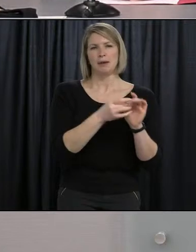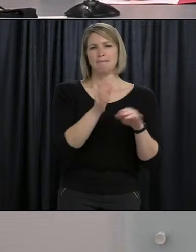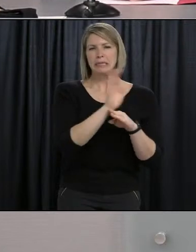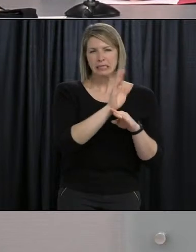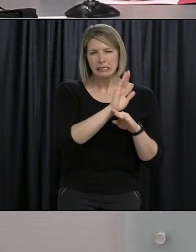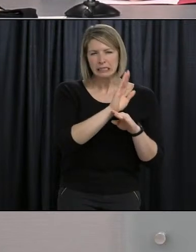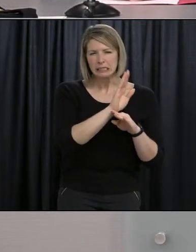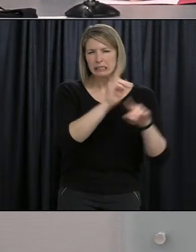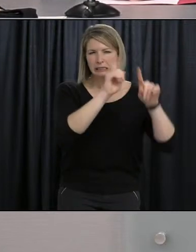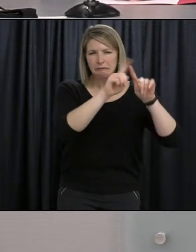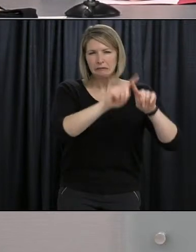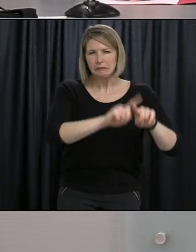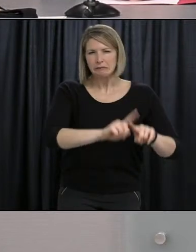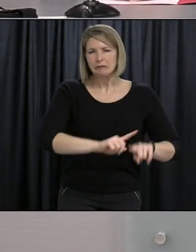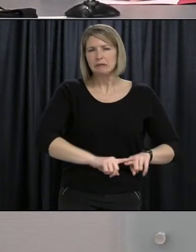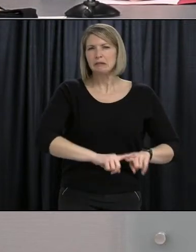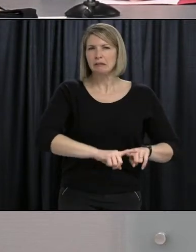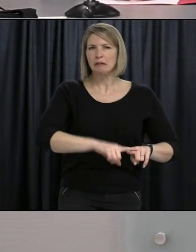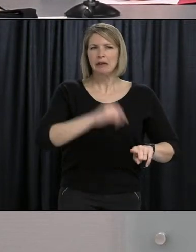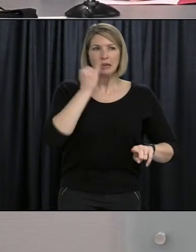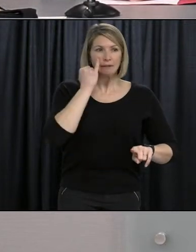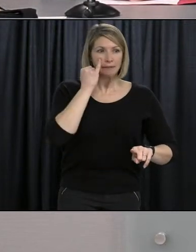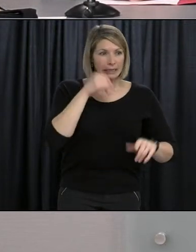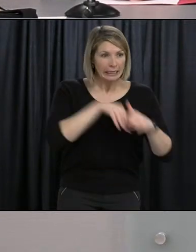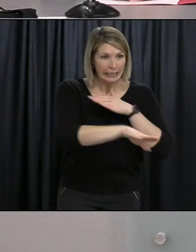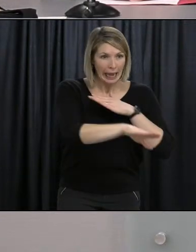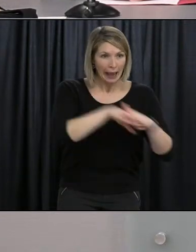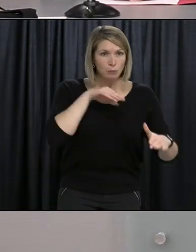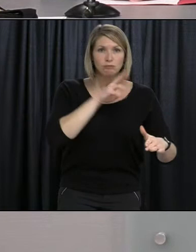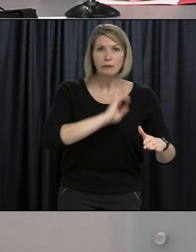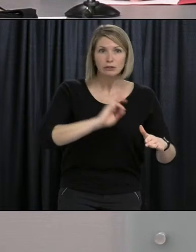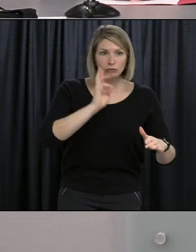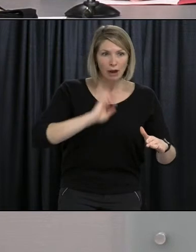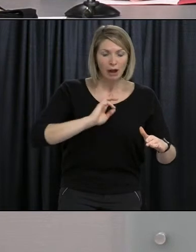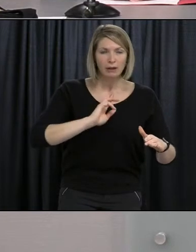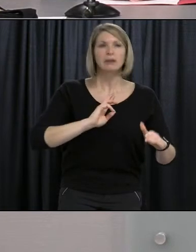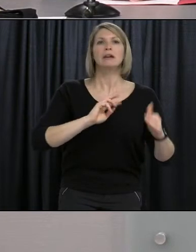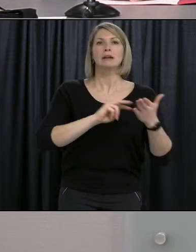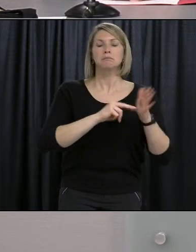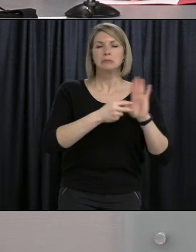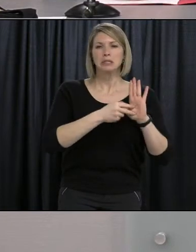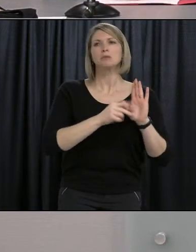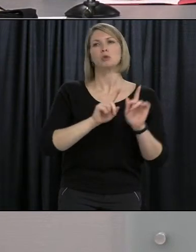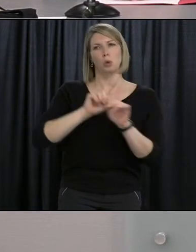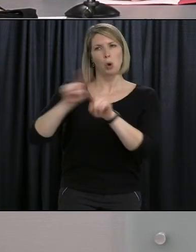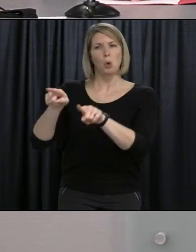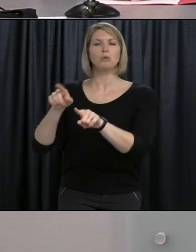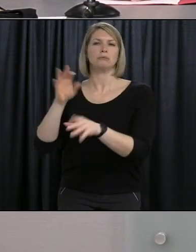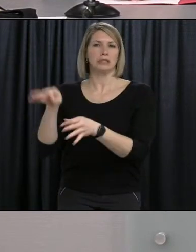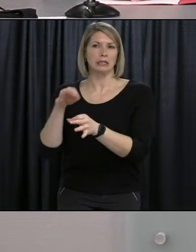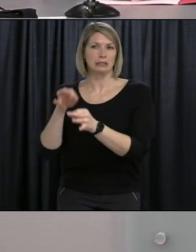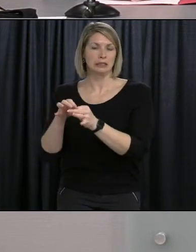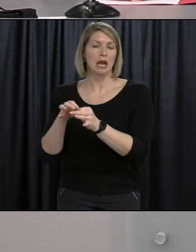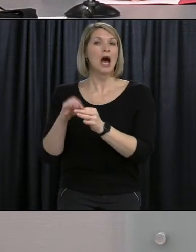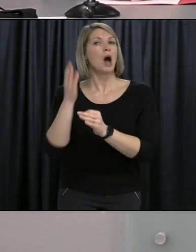to come forward with testing. I've heard from some people that they're pretty low on the queue, so some of them haven't even gotten a call back yet to get